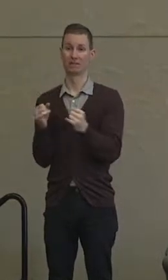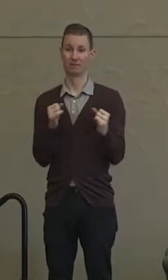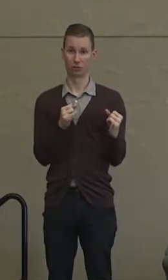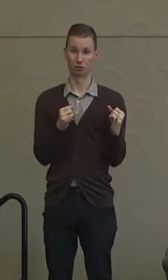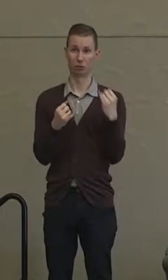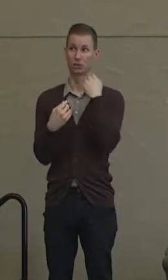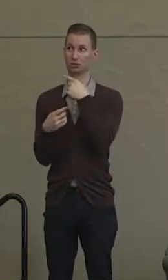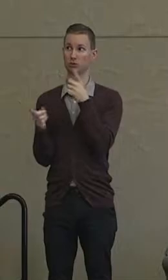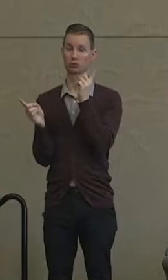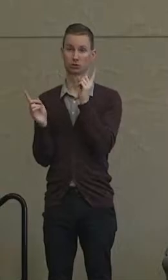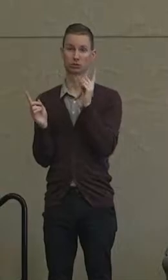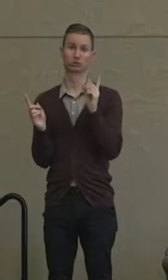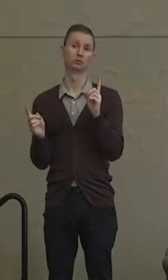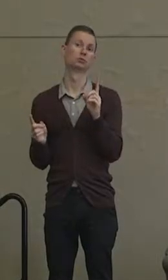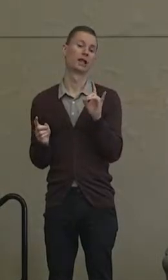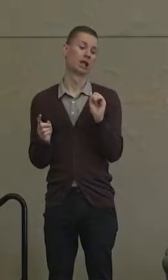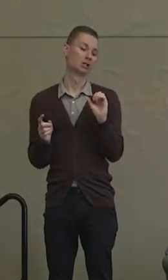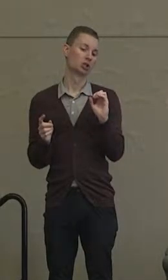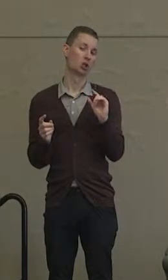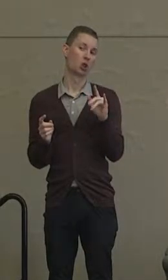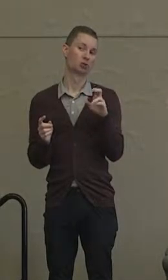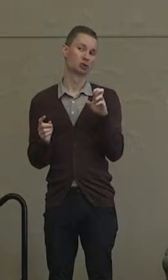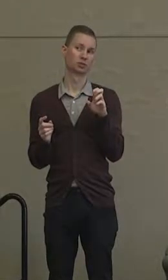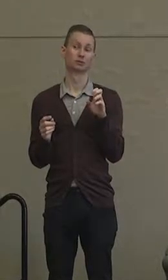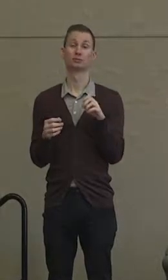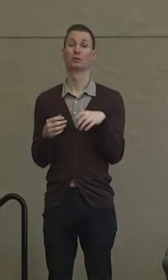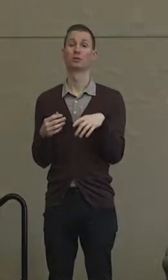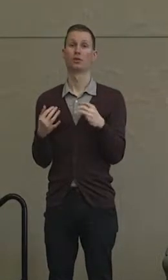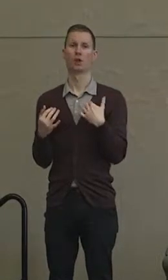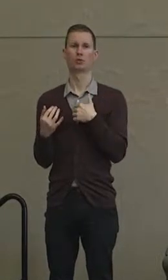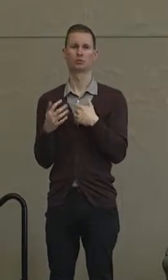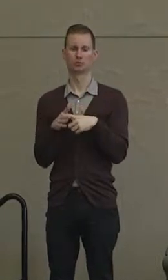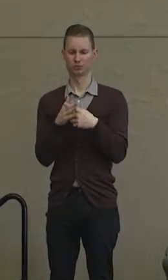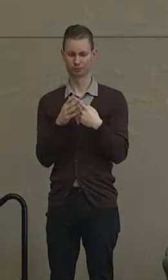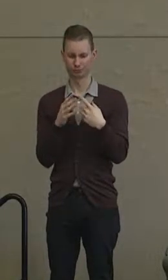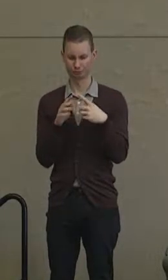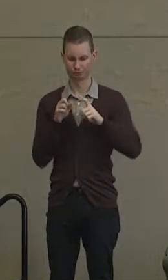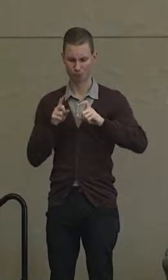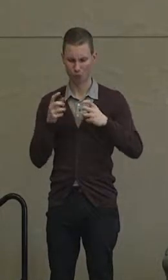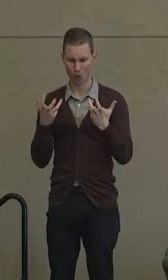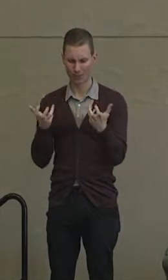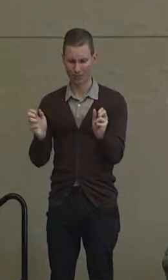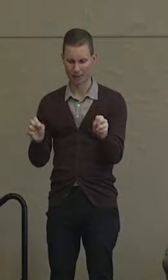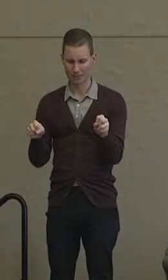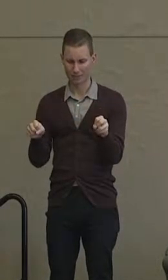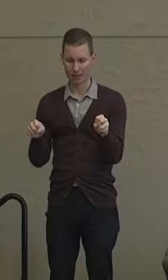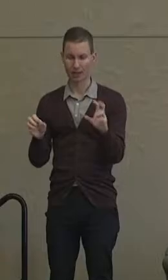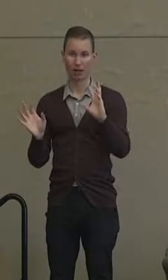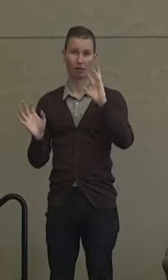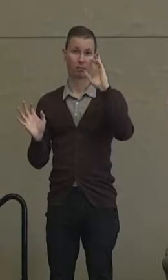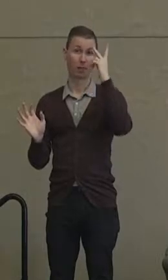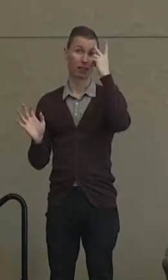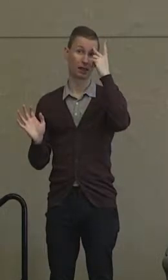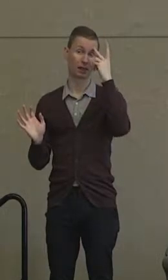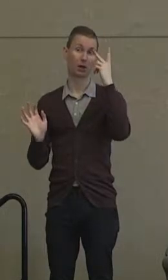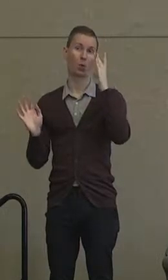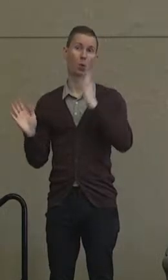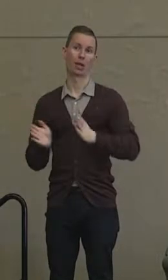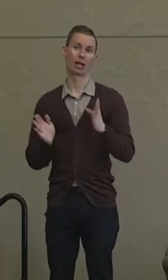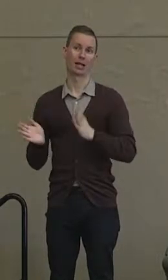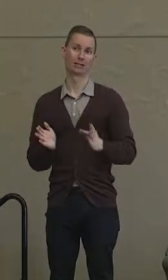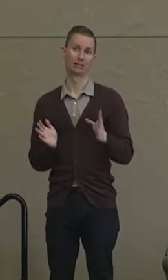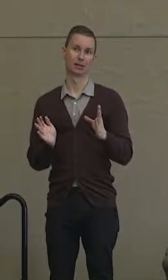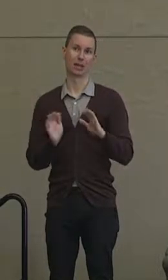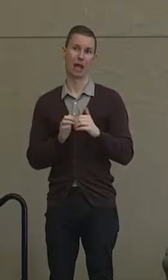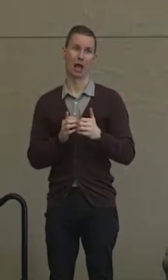the most part, that is starting to ask questions about what the possibility of political organizing can